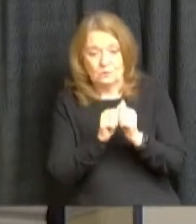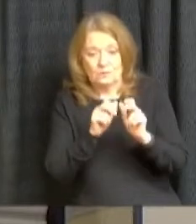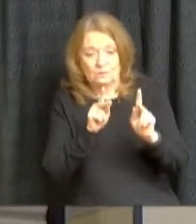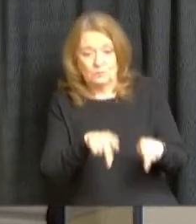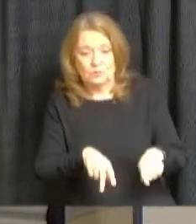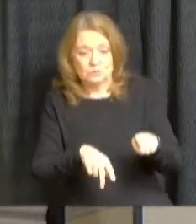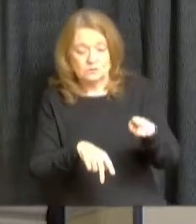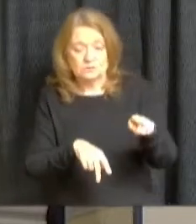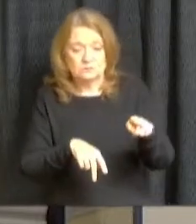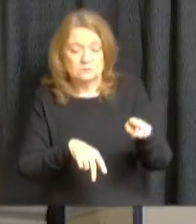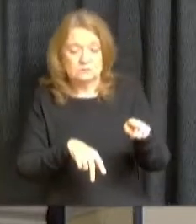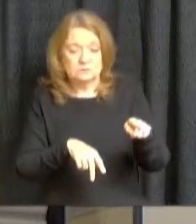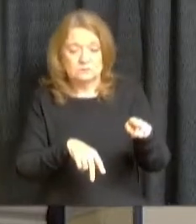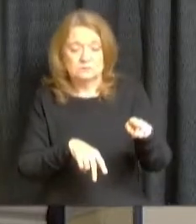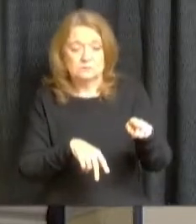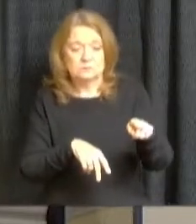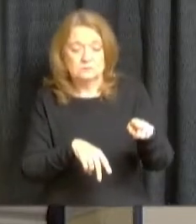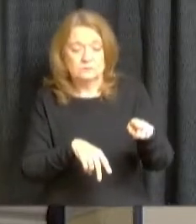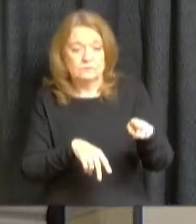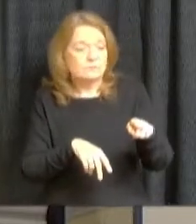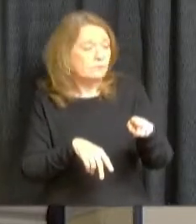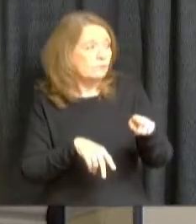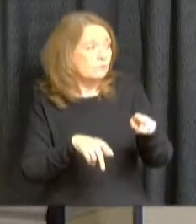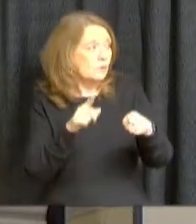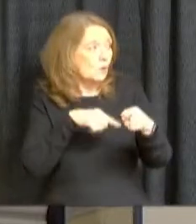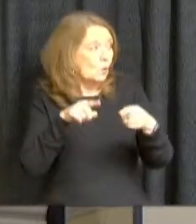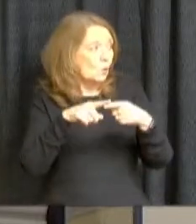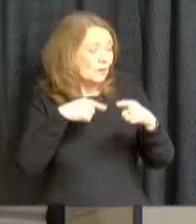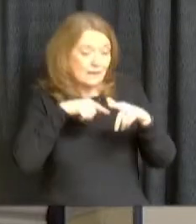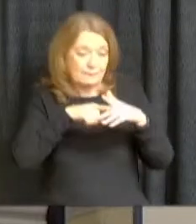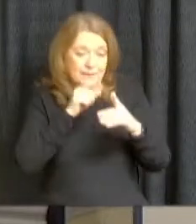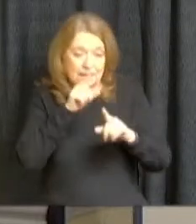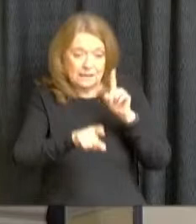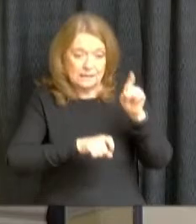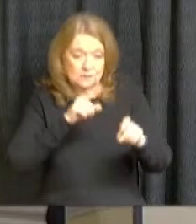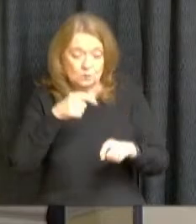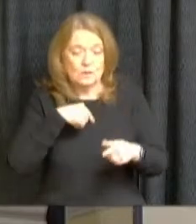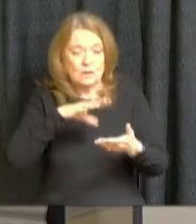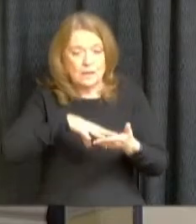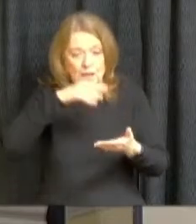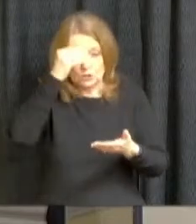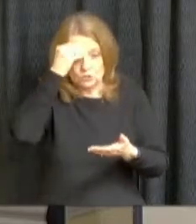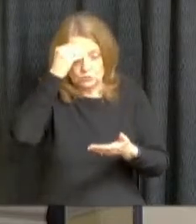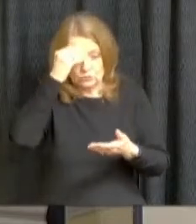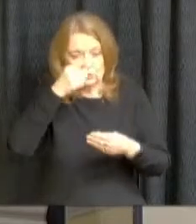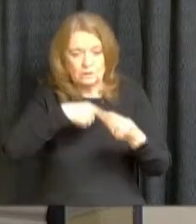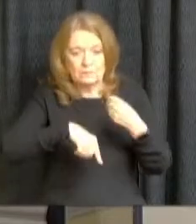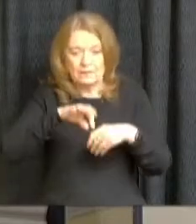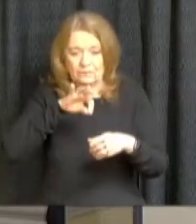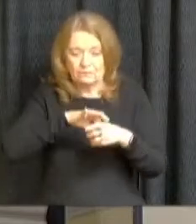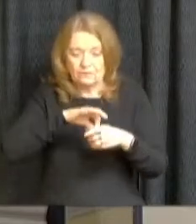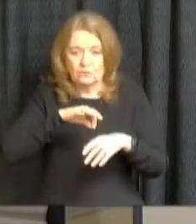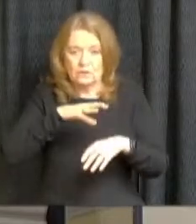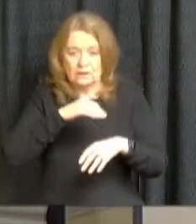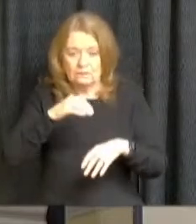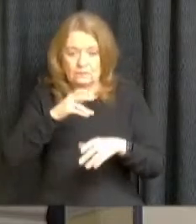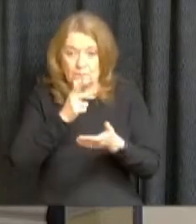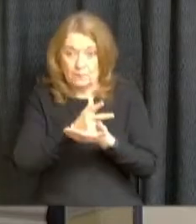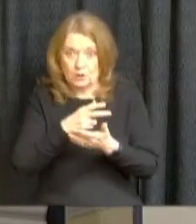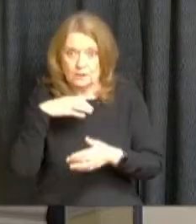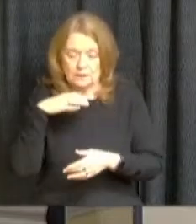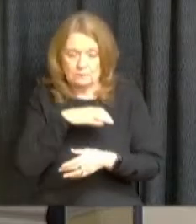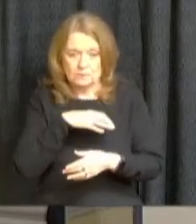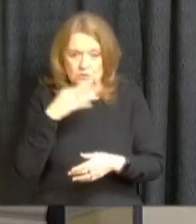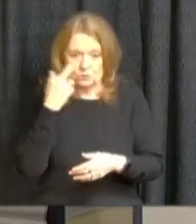resident doing business. When I began asking questions, I learned of the vote in the Parking Commission and learned that